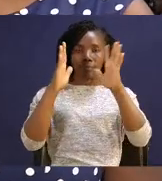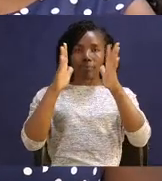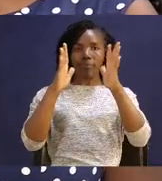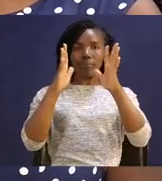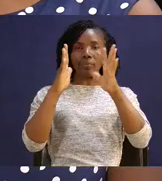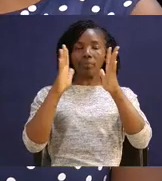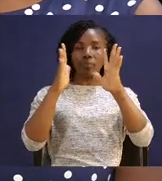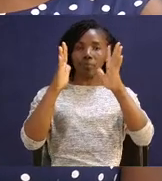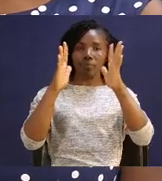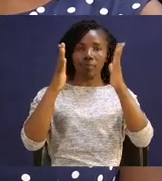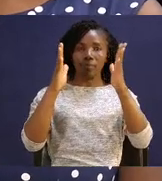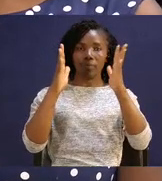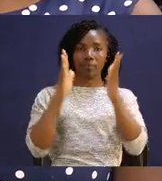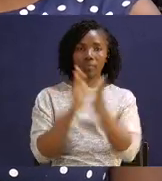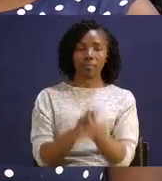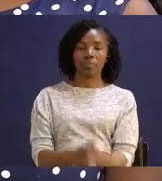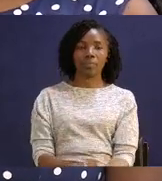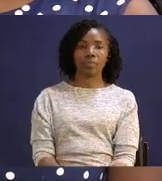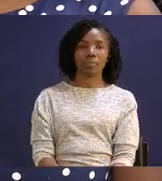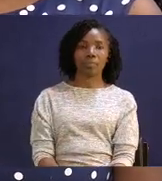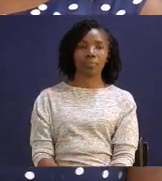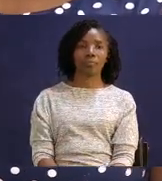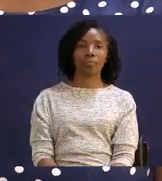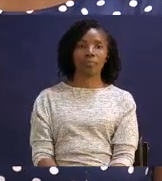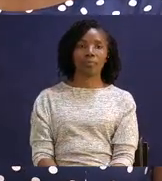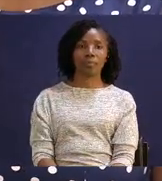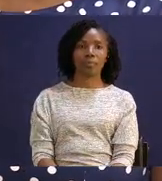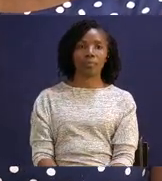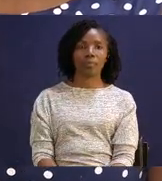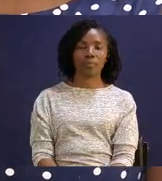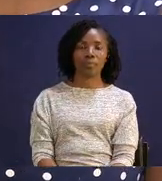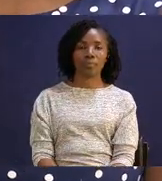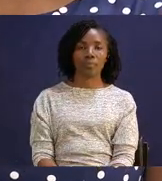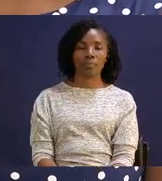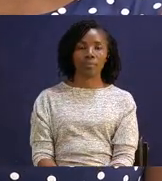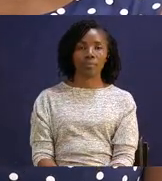Amen. So, watch that space.